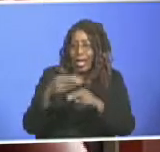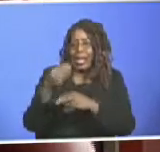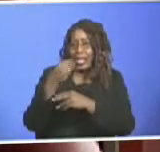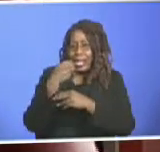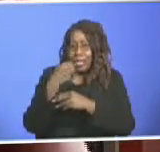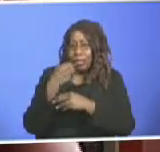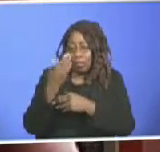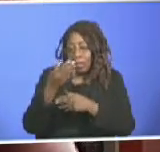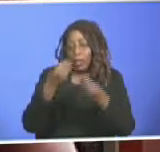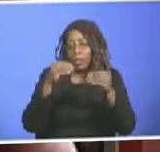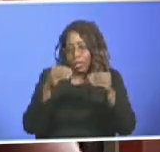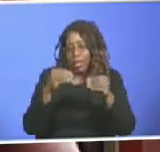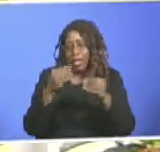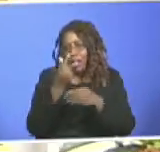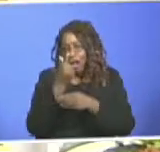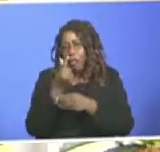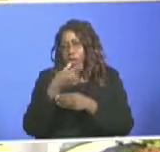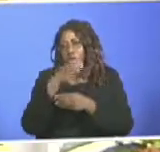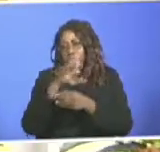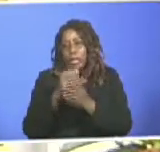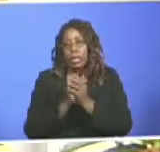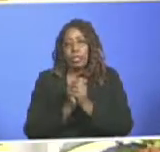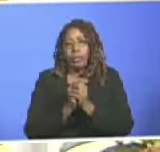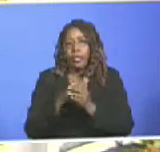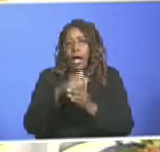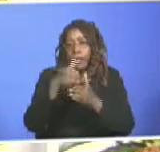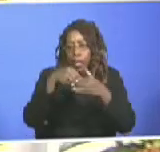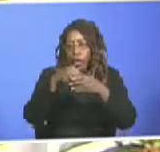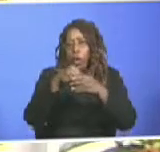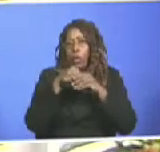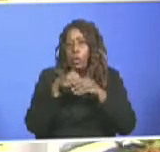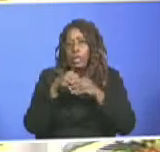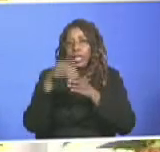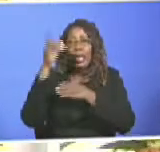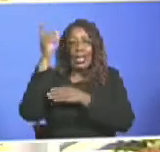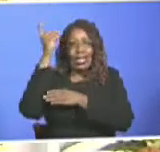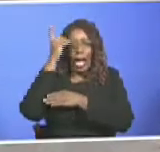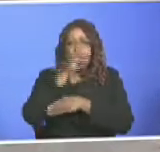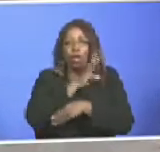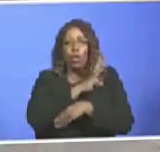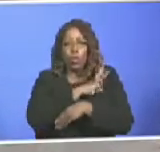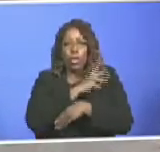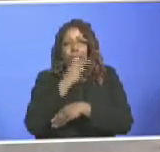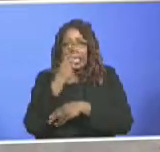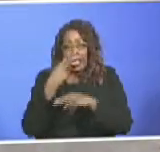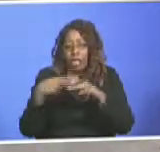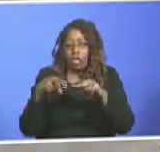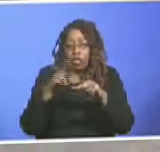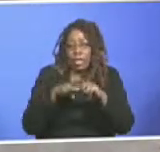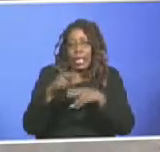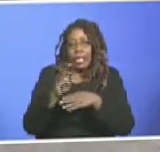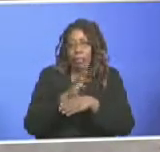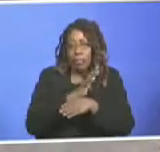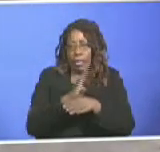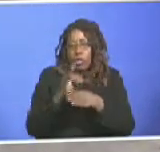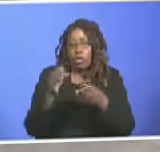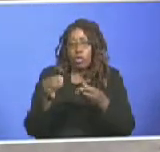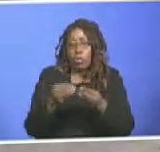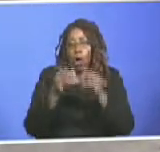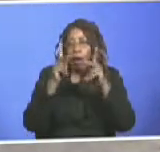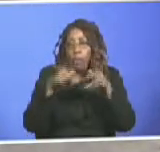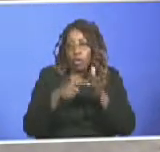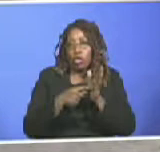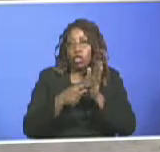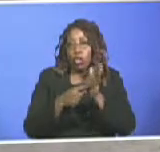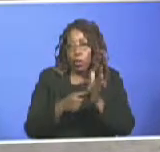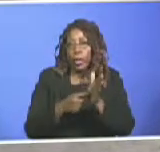You could sell a few drinks. Another stall owner, Dario Williams, says he has already seen an increase in business with more customers showing up